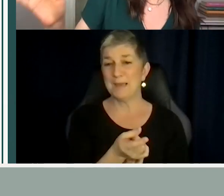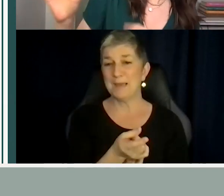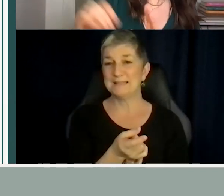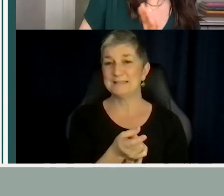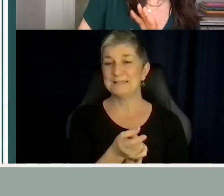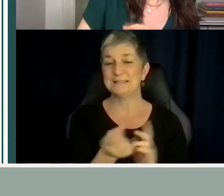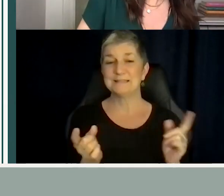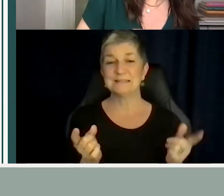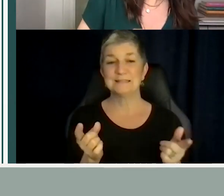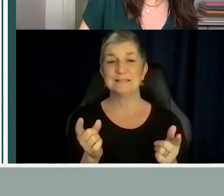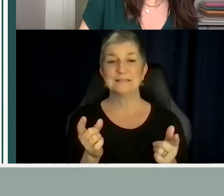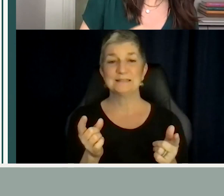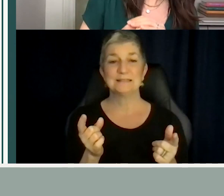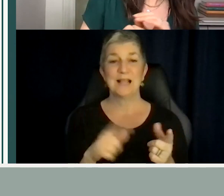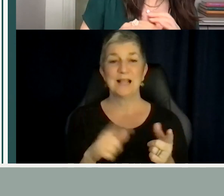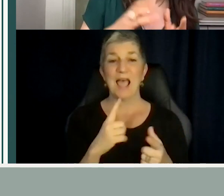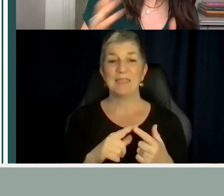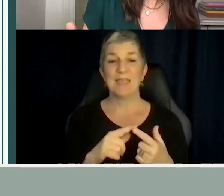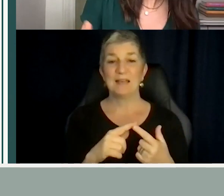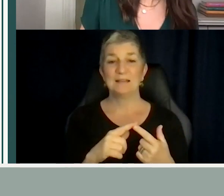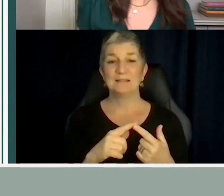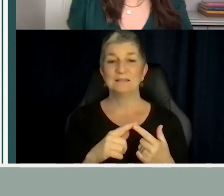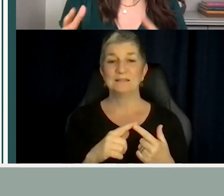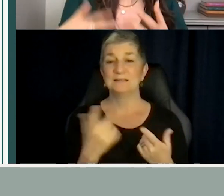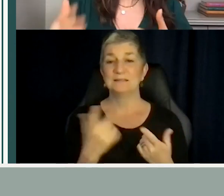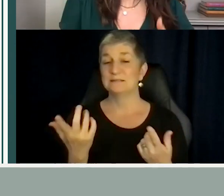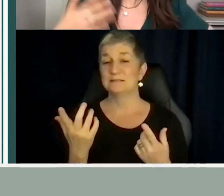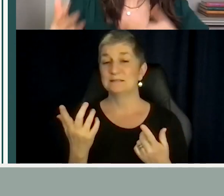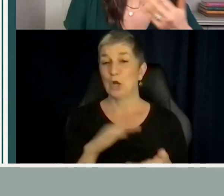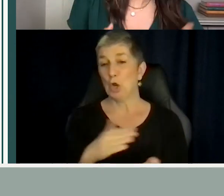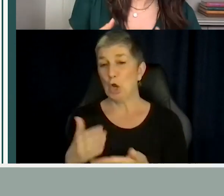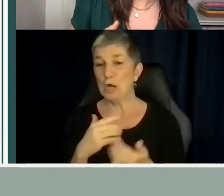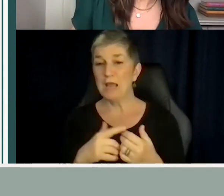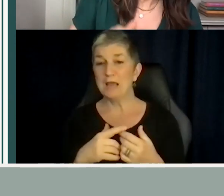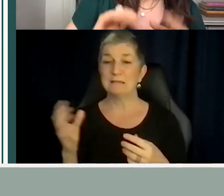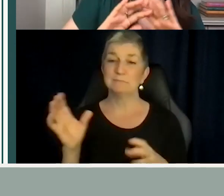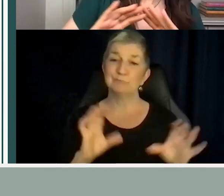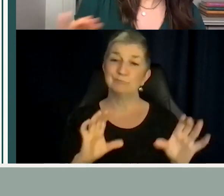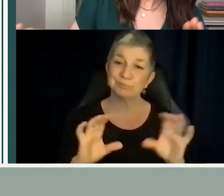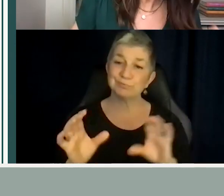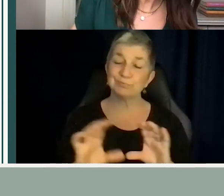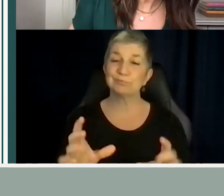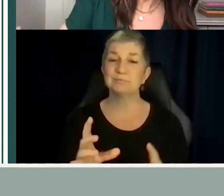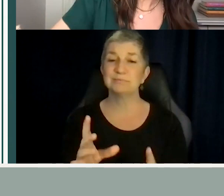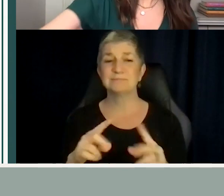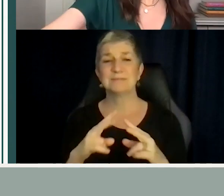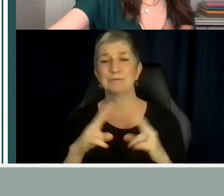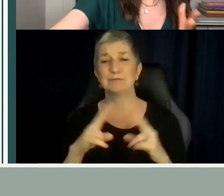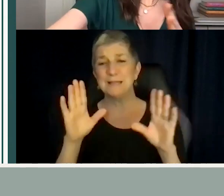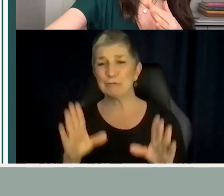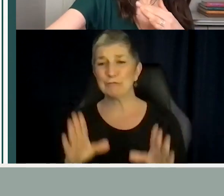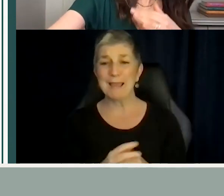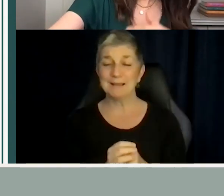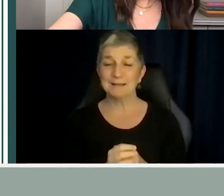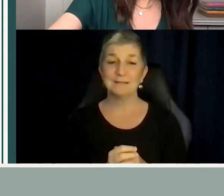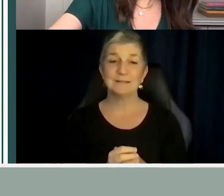pasta. And then you just cook it up and flavor it with spices and such. And it's super great.